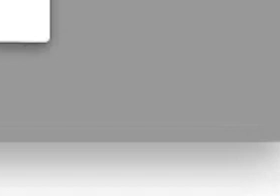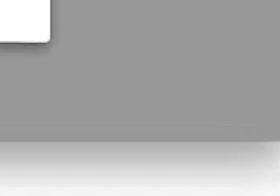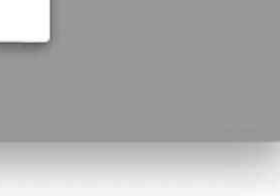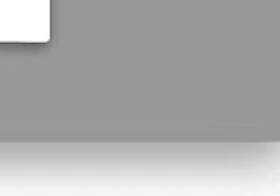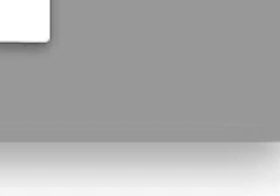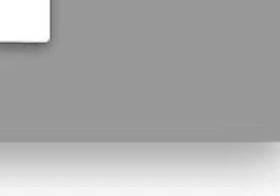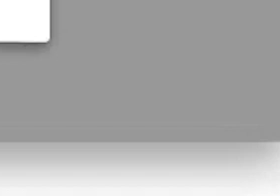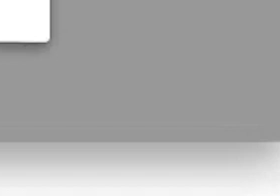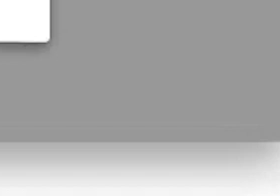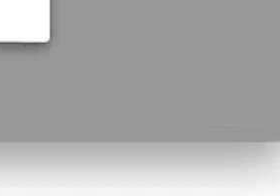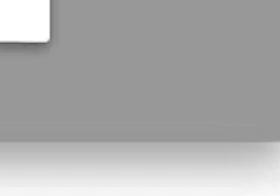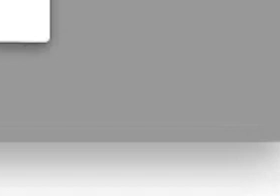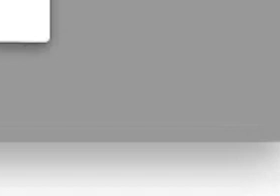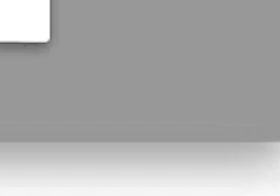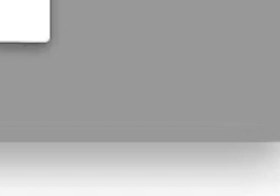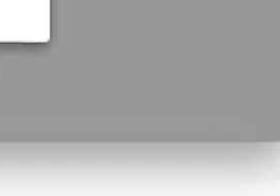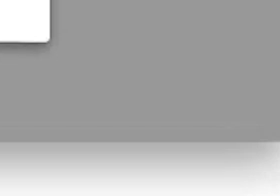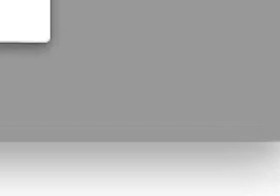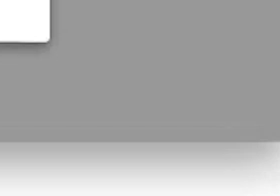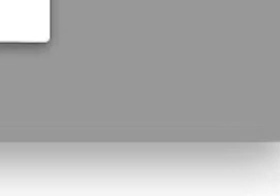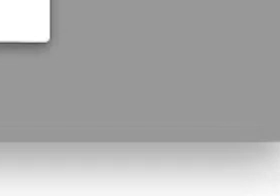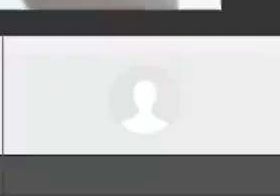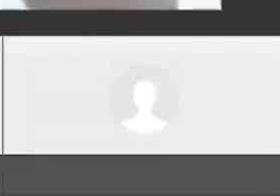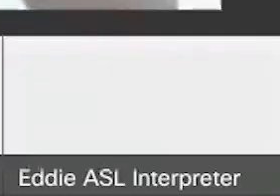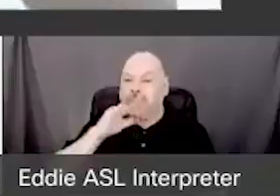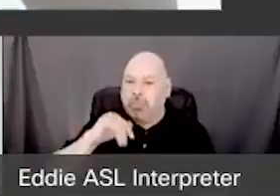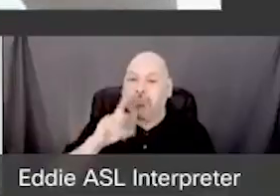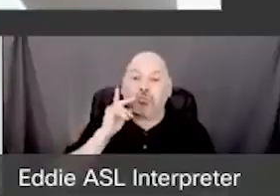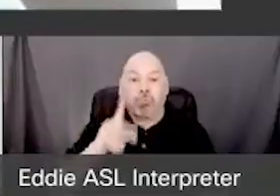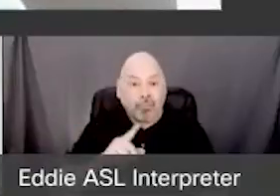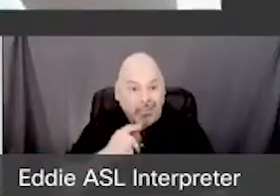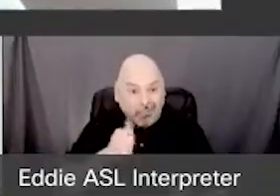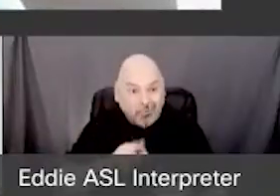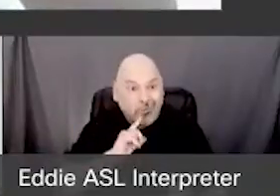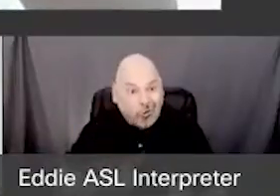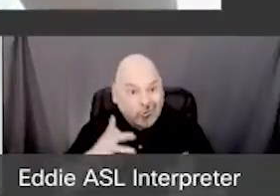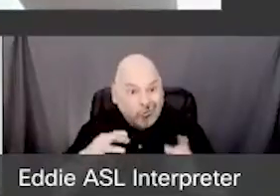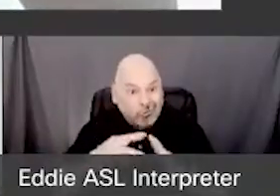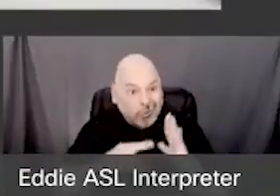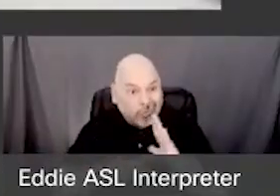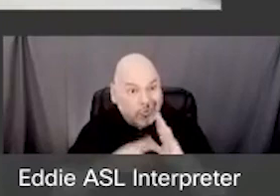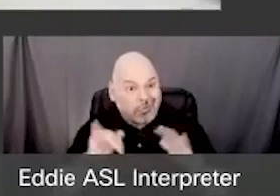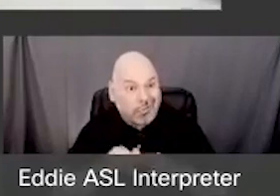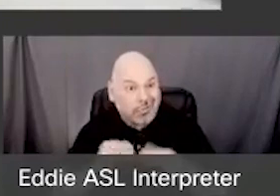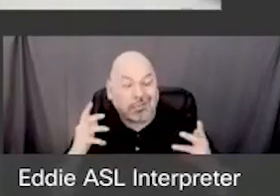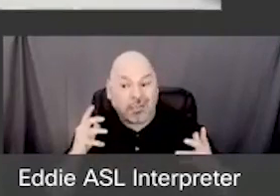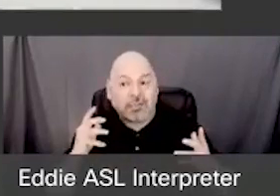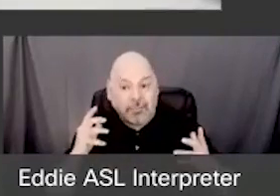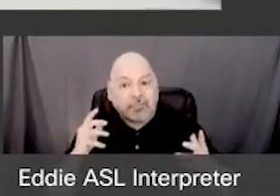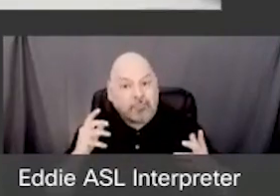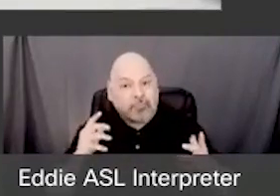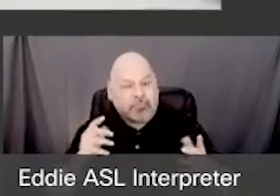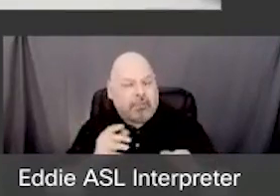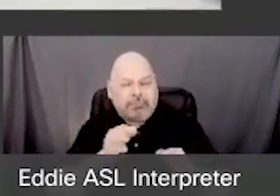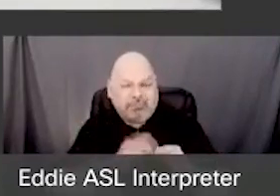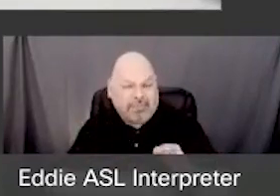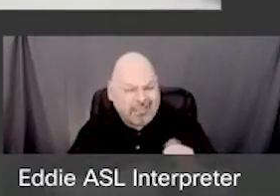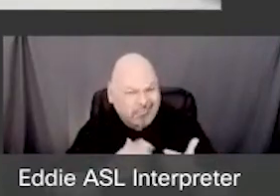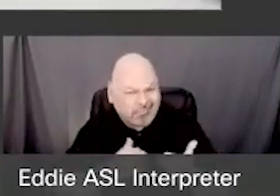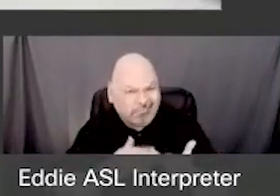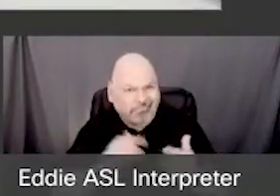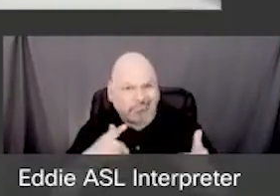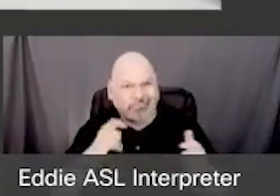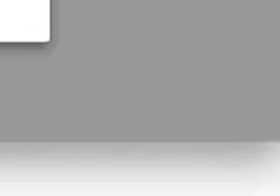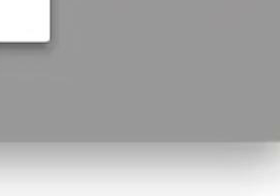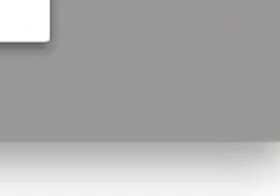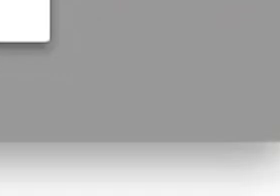through how to get registered if you're not registered, or see if you maybe are registered. And that's a pretty quick process. Shouldn't take you